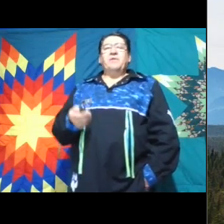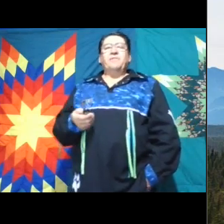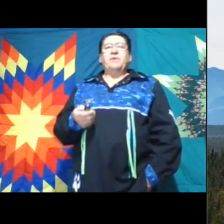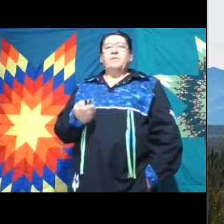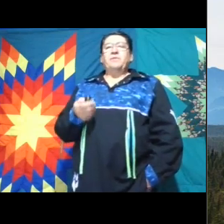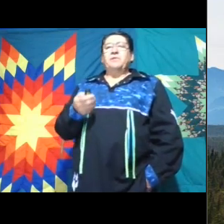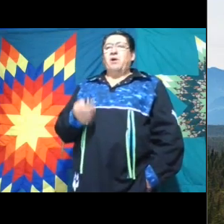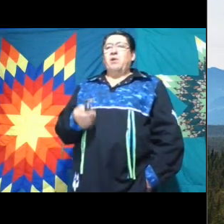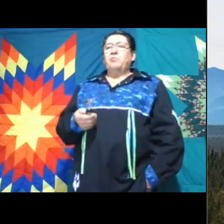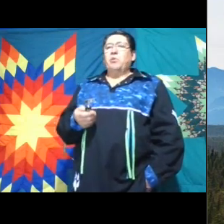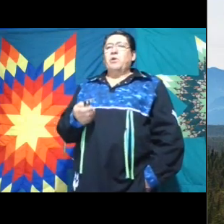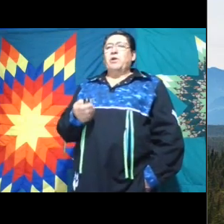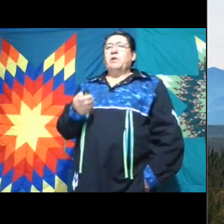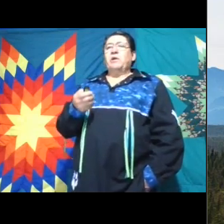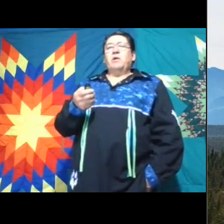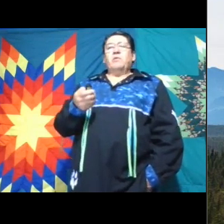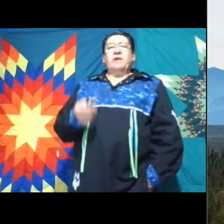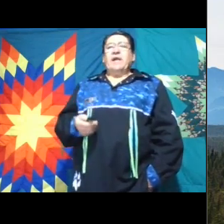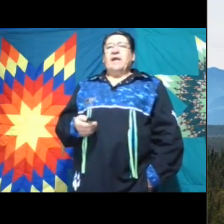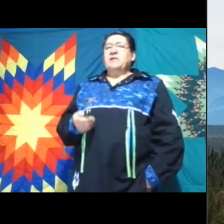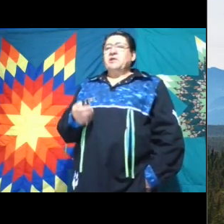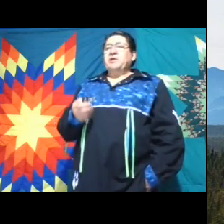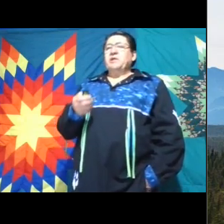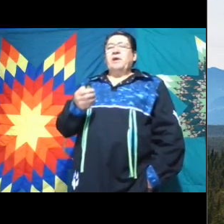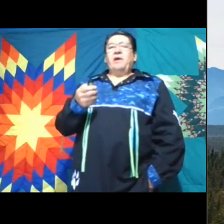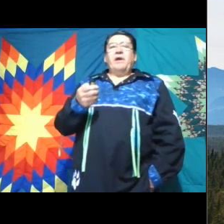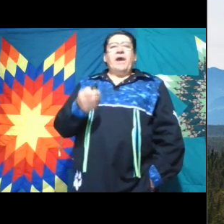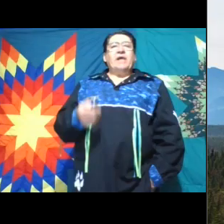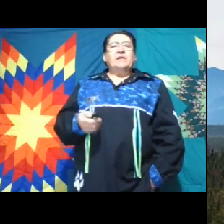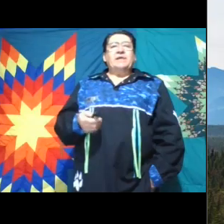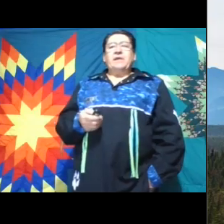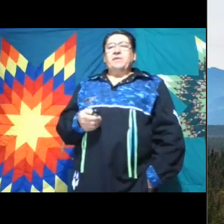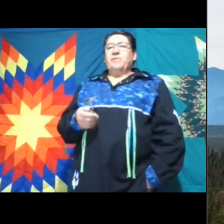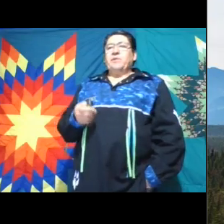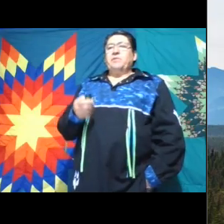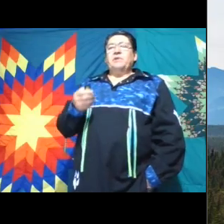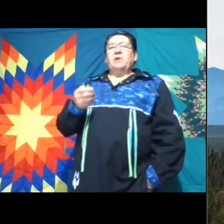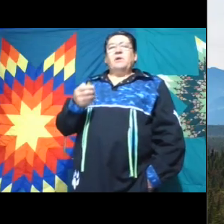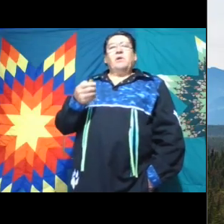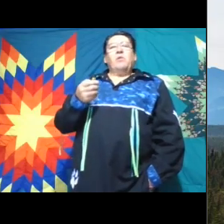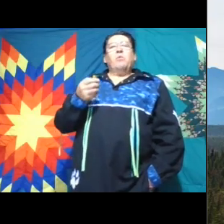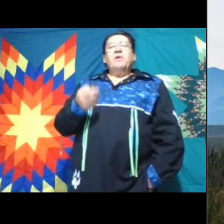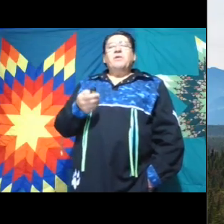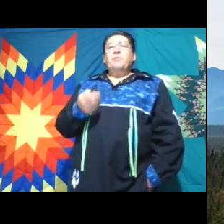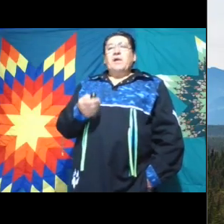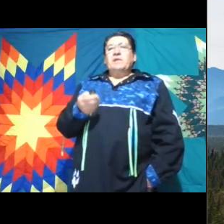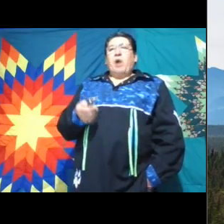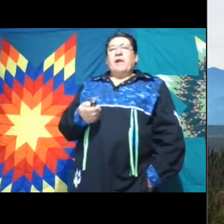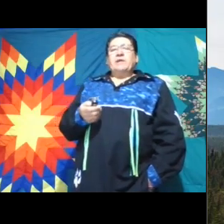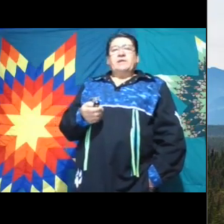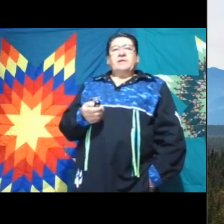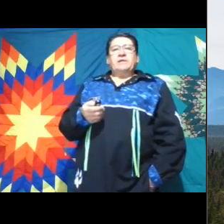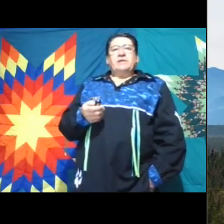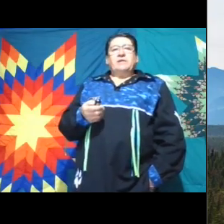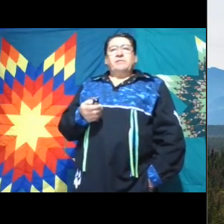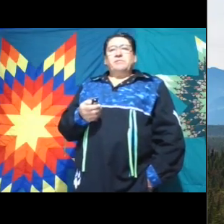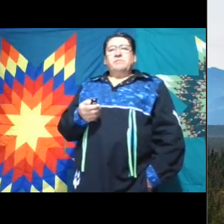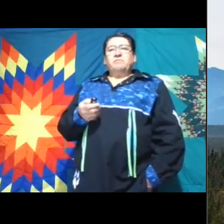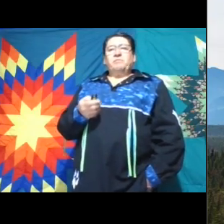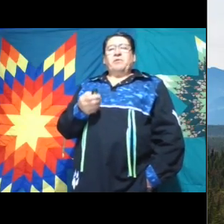to interviews to onboarding, retention, exit interviews. What are the best